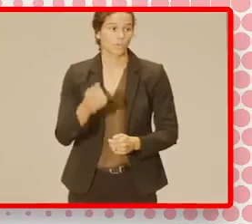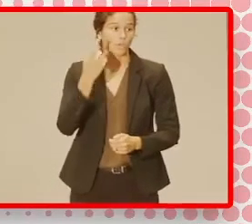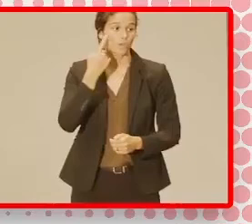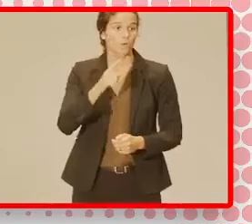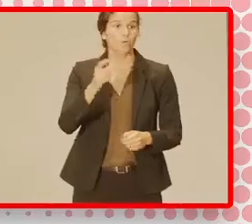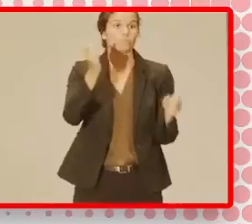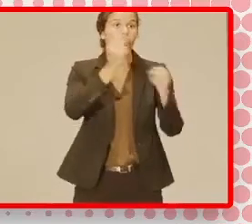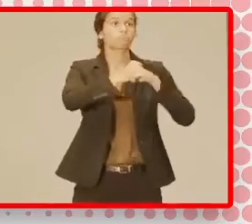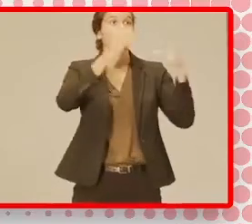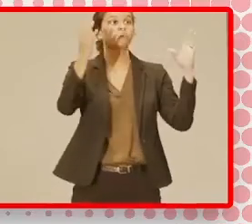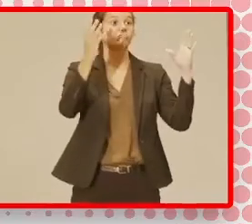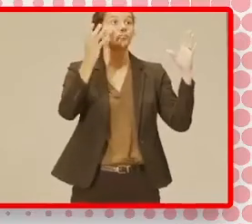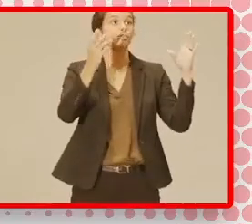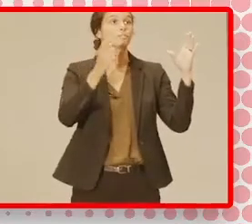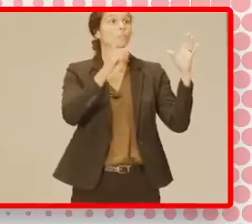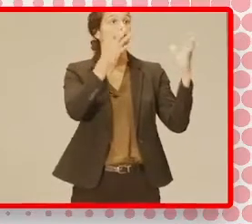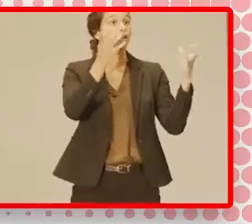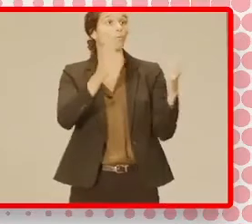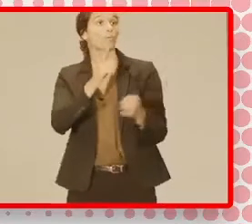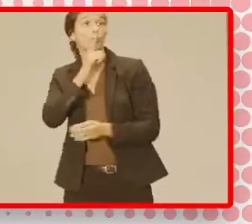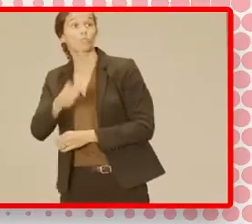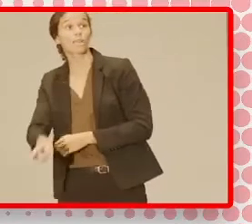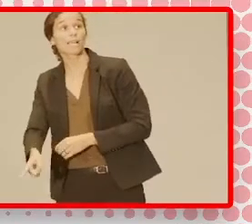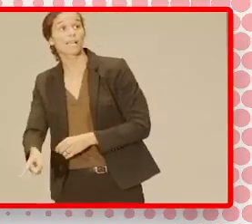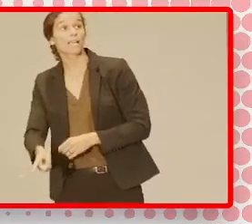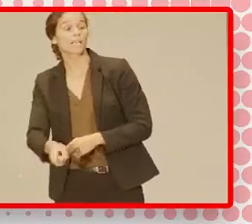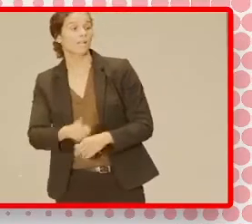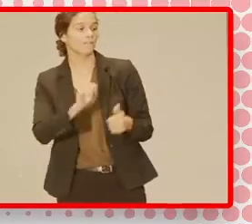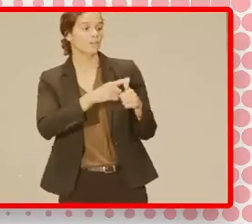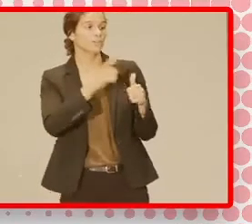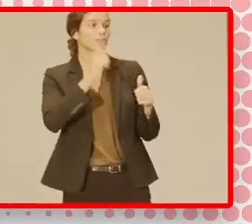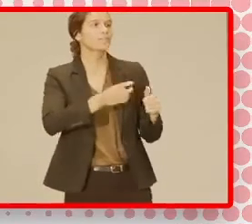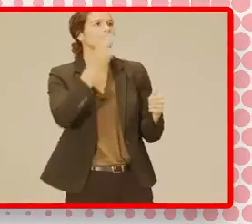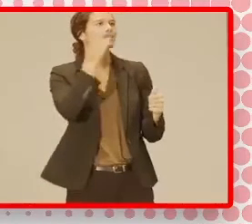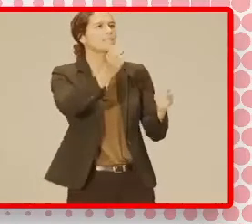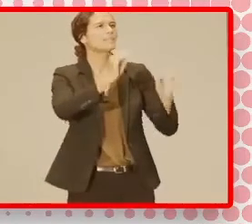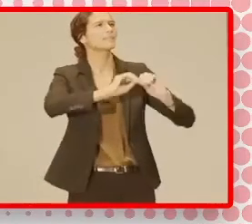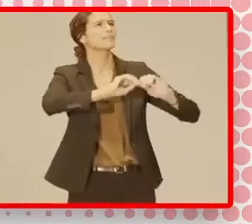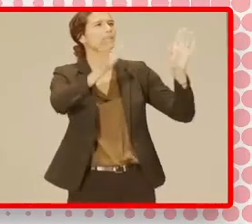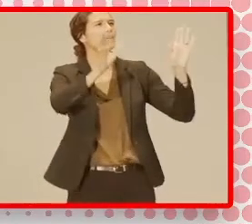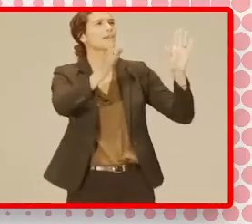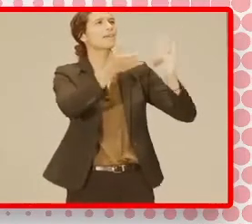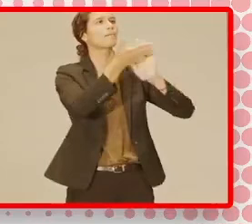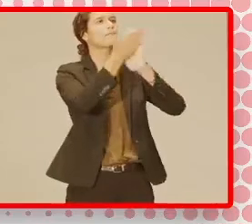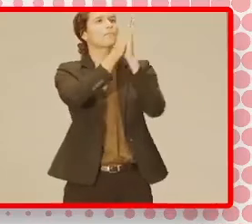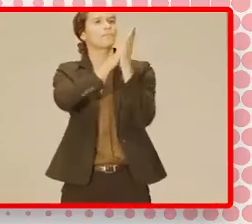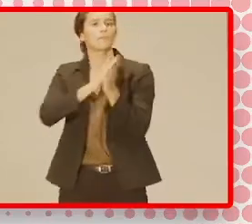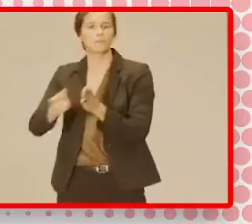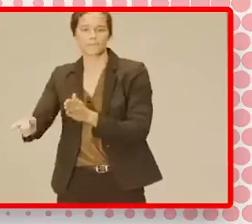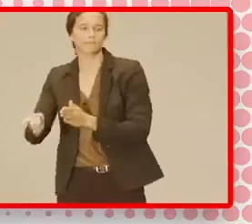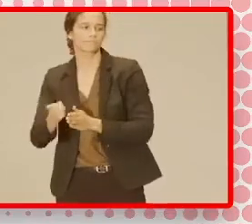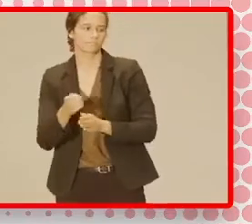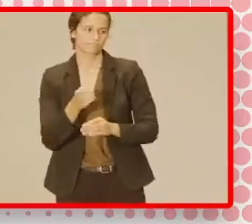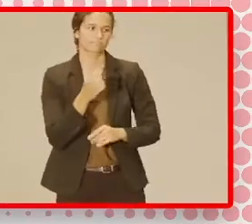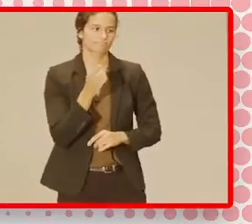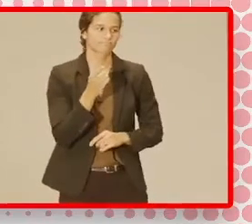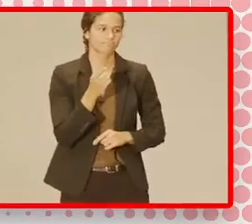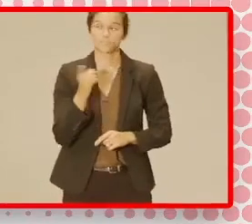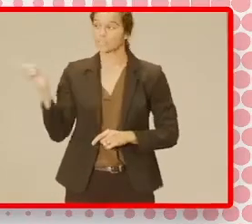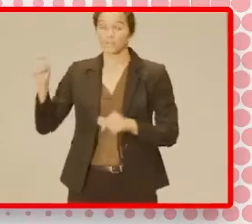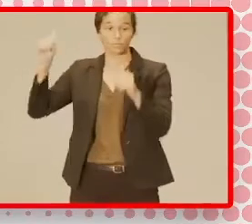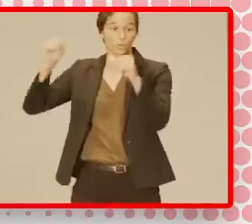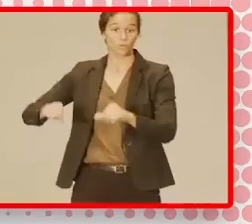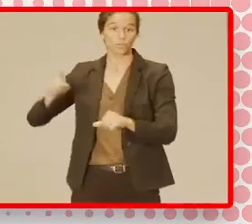to first see it before you become it. And so this poster board is Chris's dream board. He has a